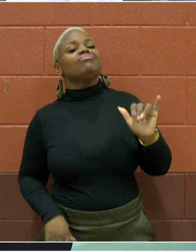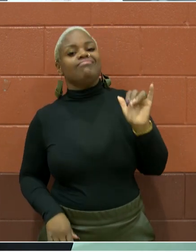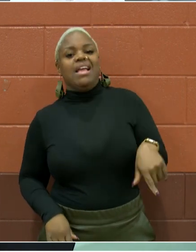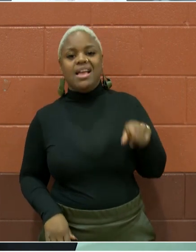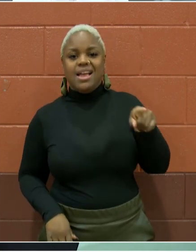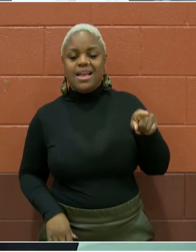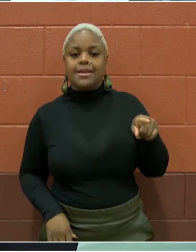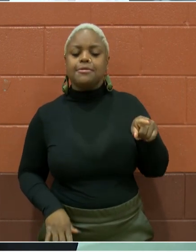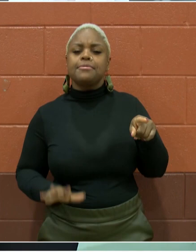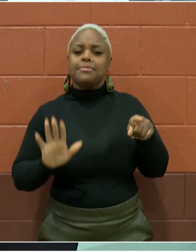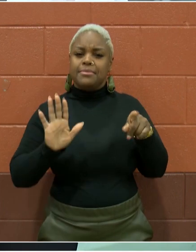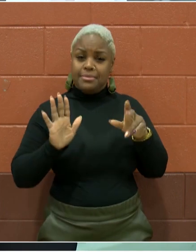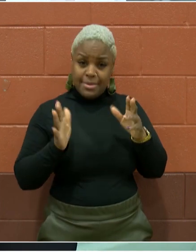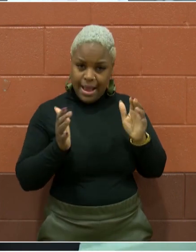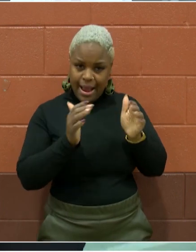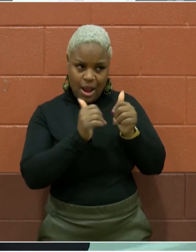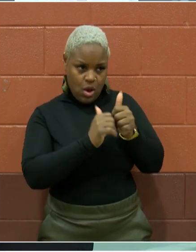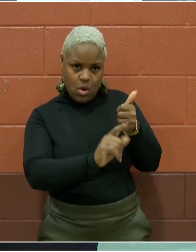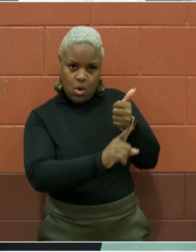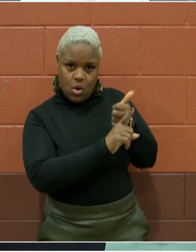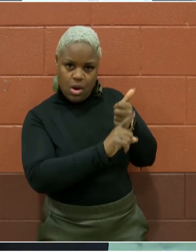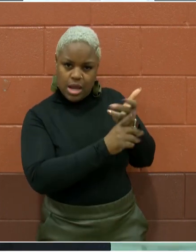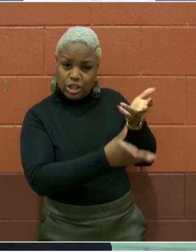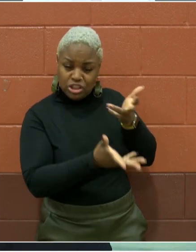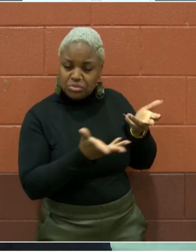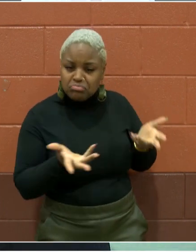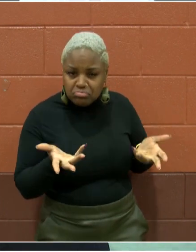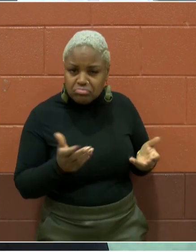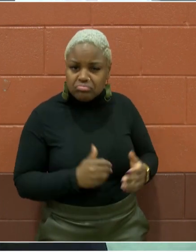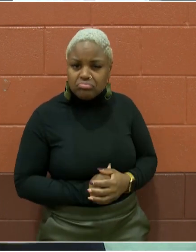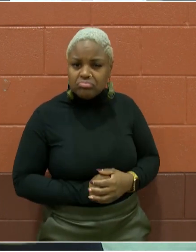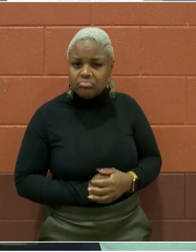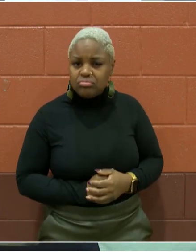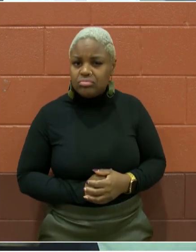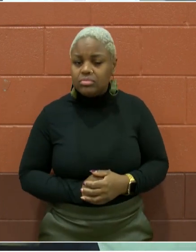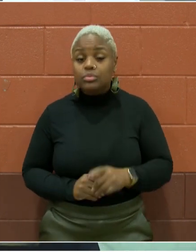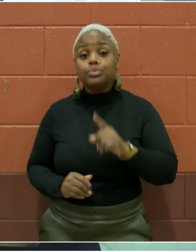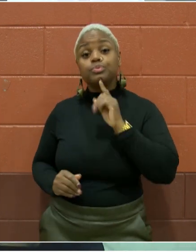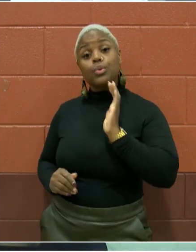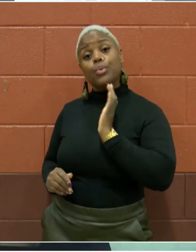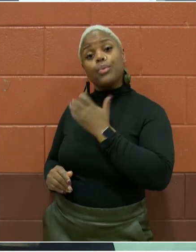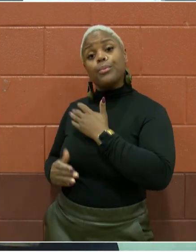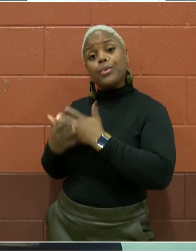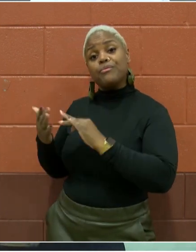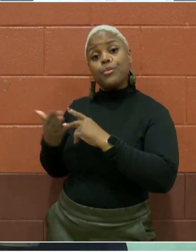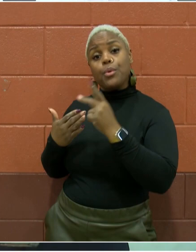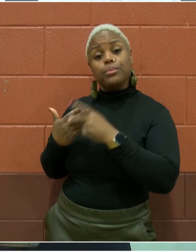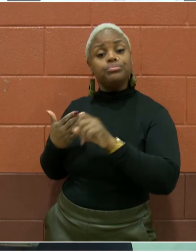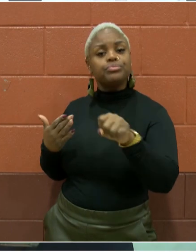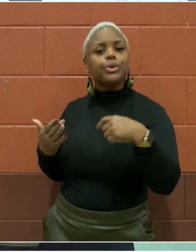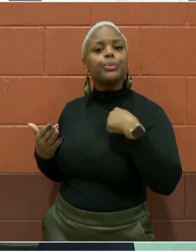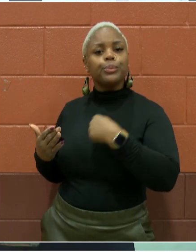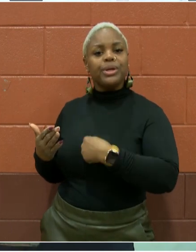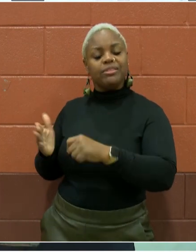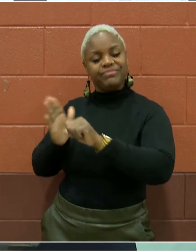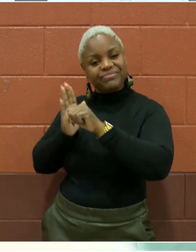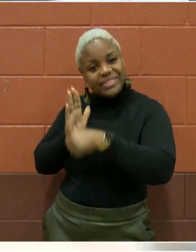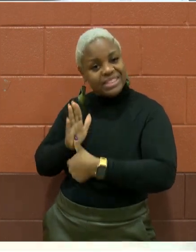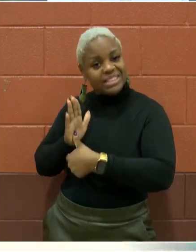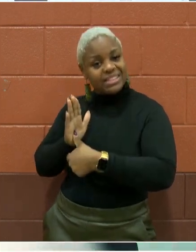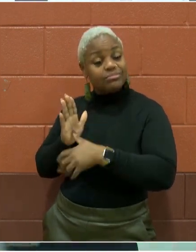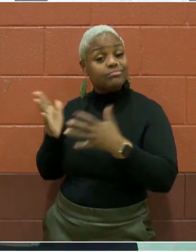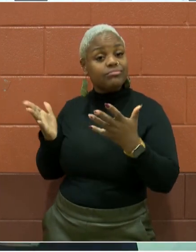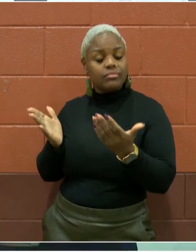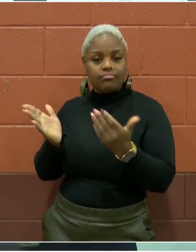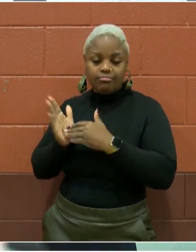affect how they interact with the subjects? Well, as part of our curriculum, we more than oftentimes teach